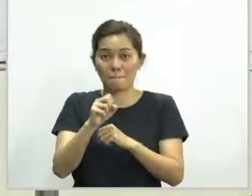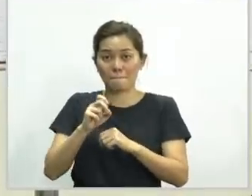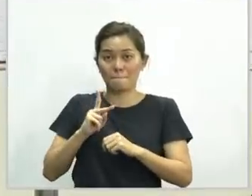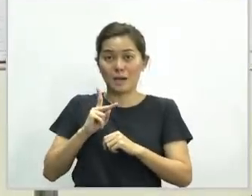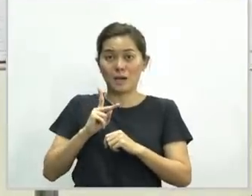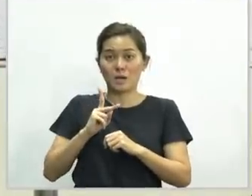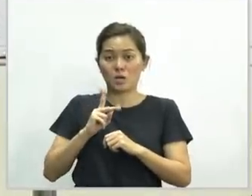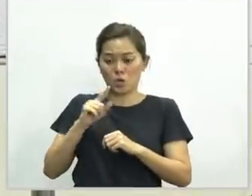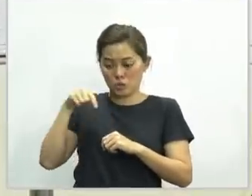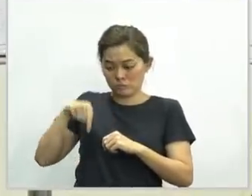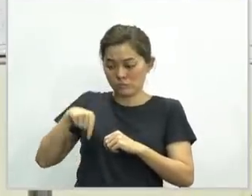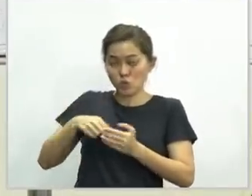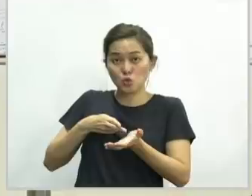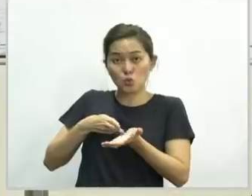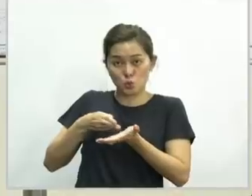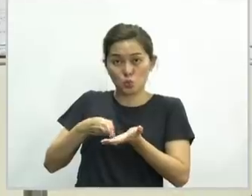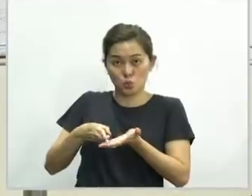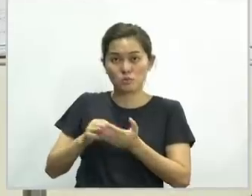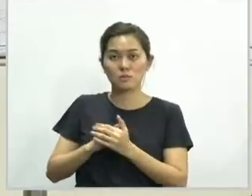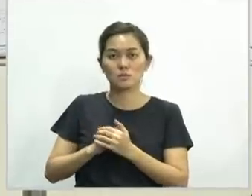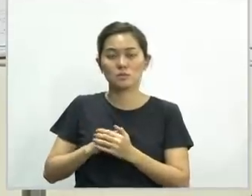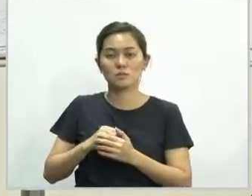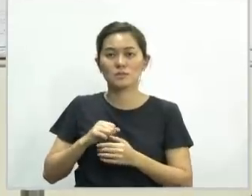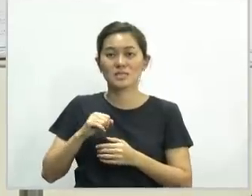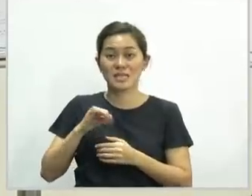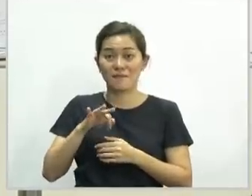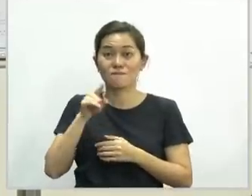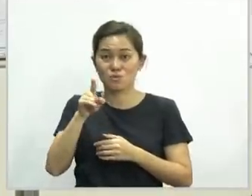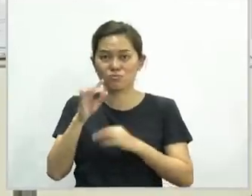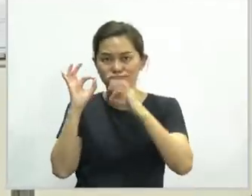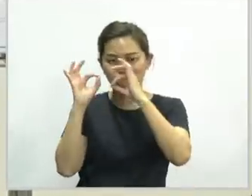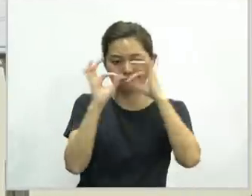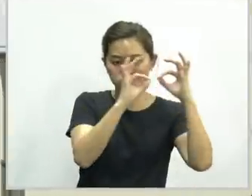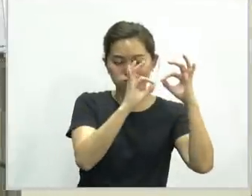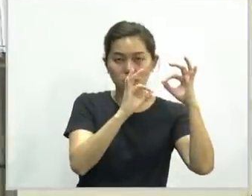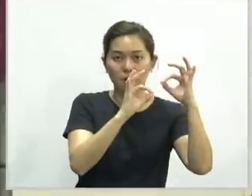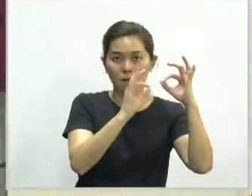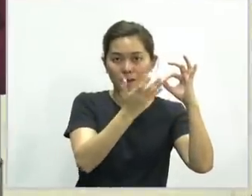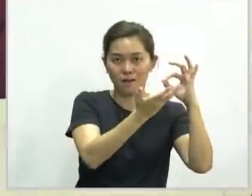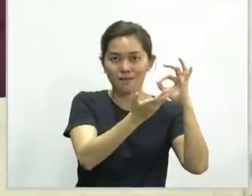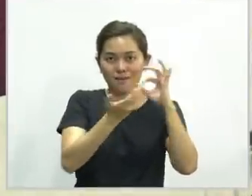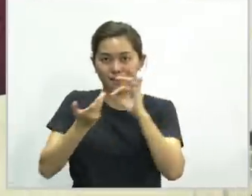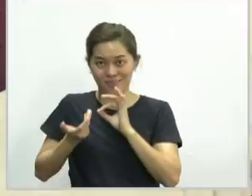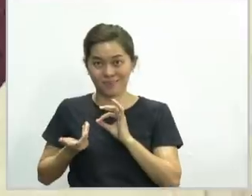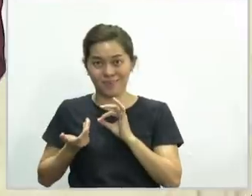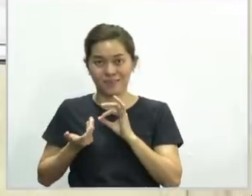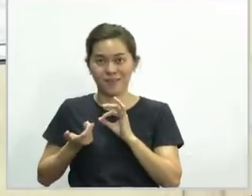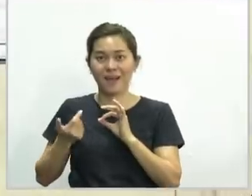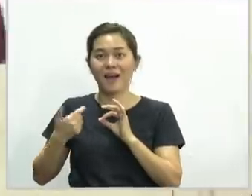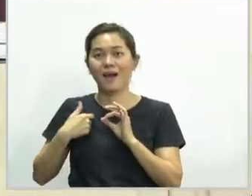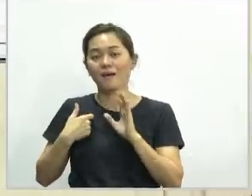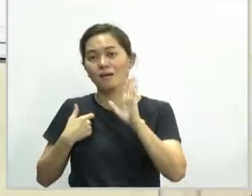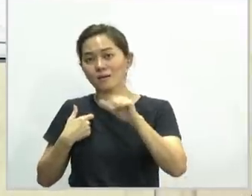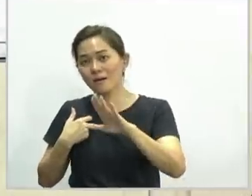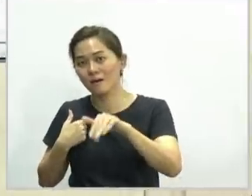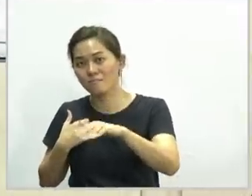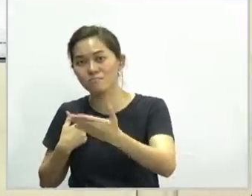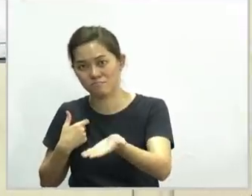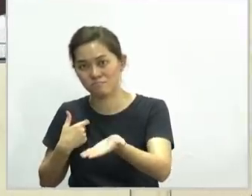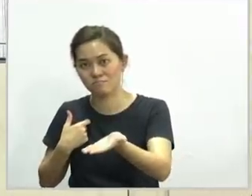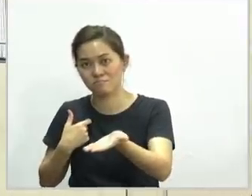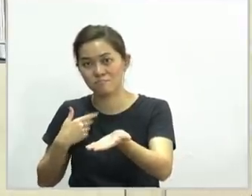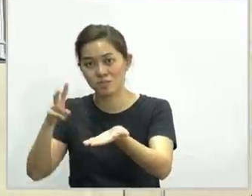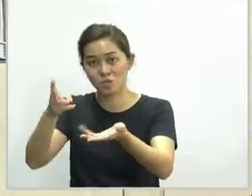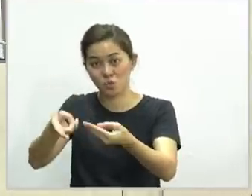the truth, if you've got distracted, I will ask you to step out of